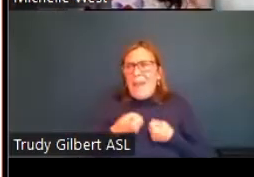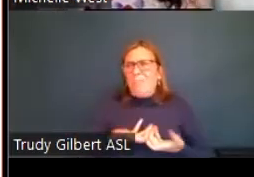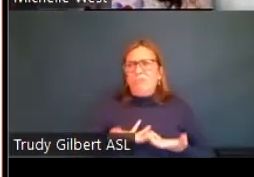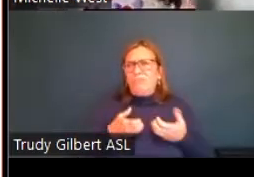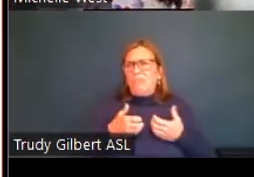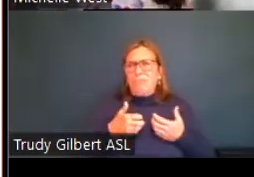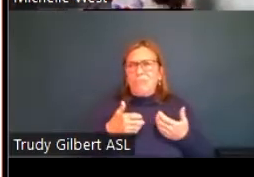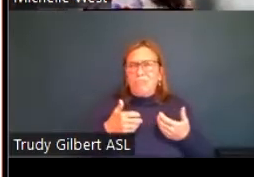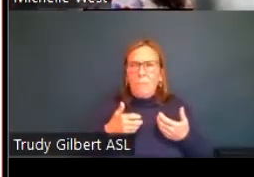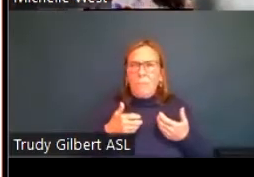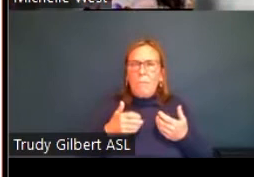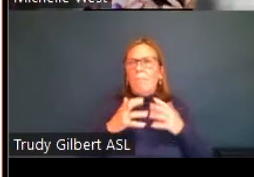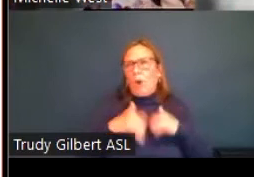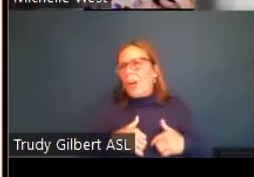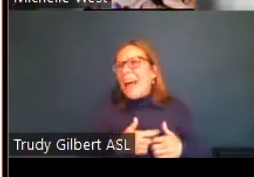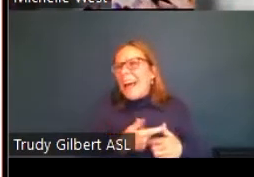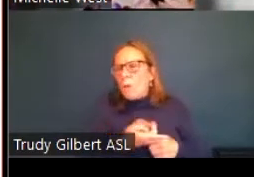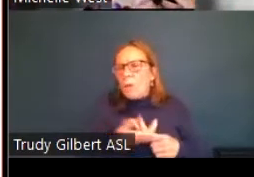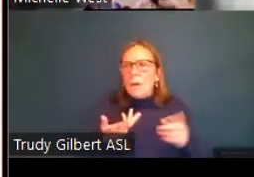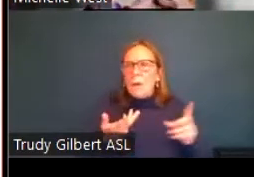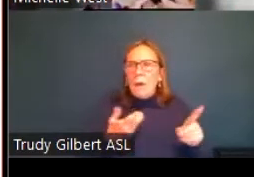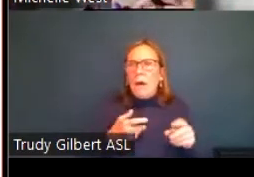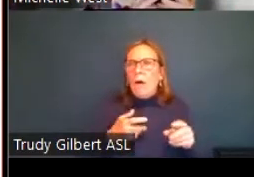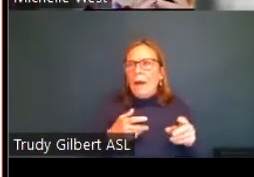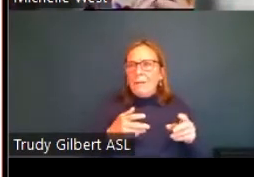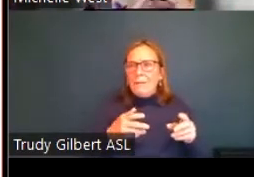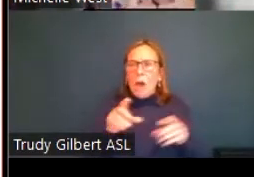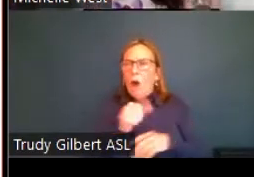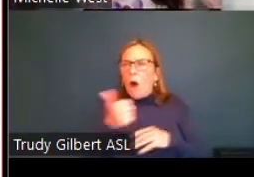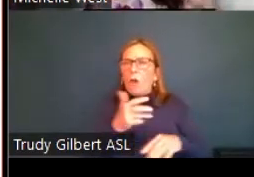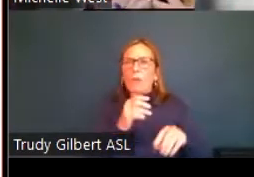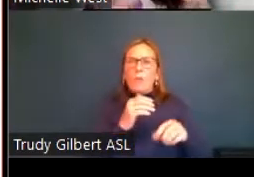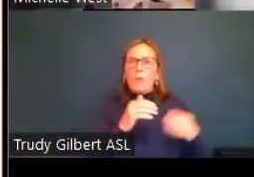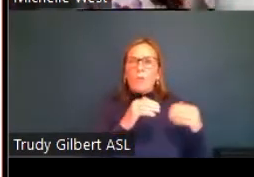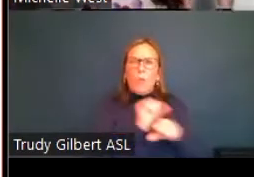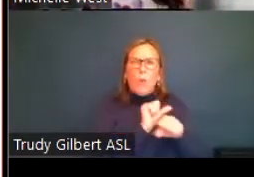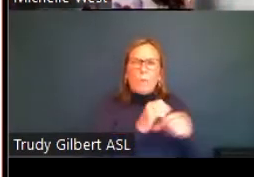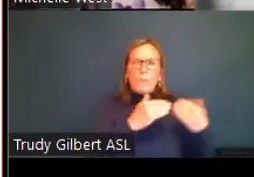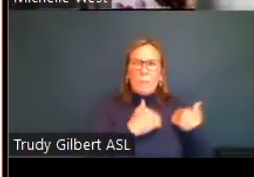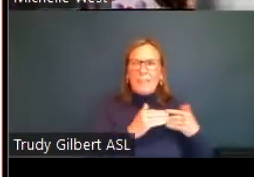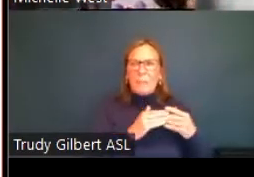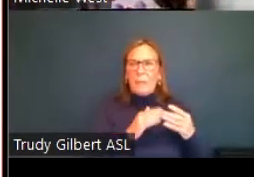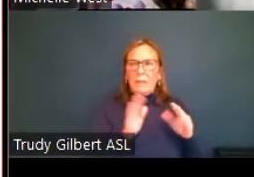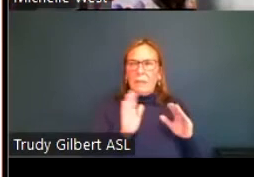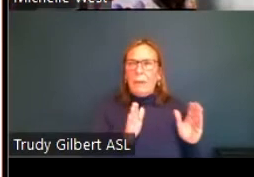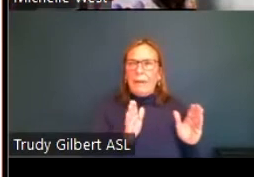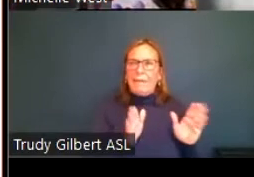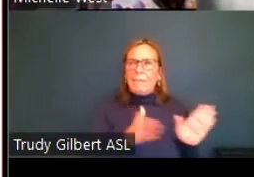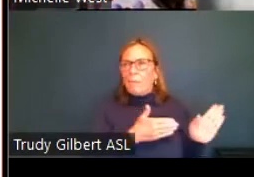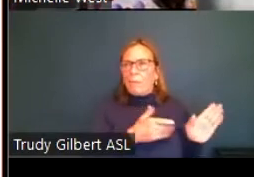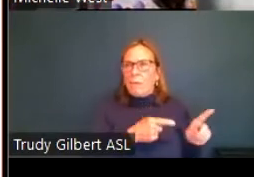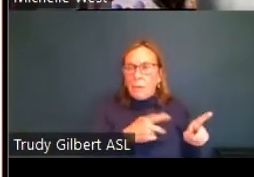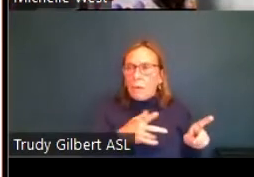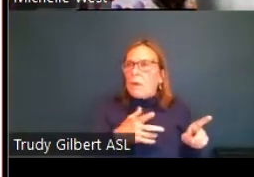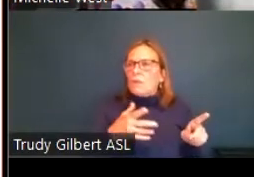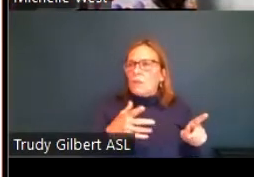they may let other things slip. So budget is basically is larger than just money. It's also your resources of your people